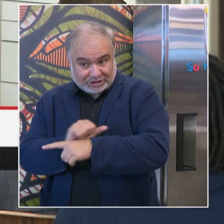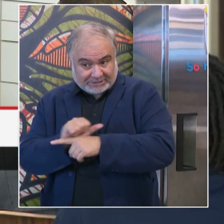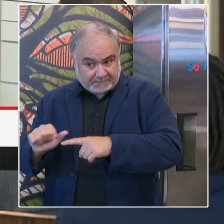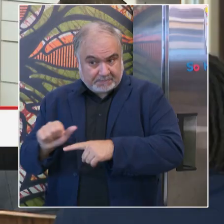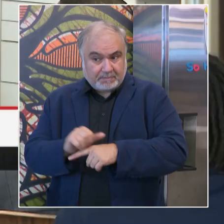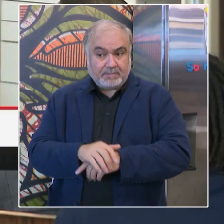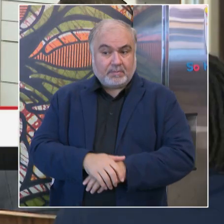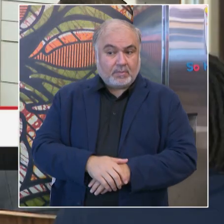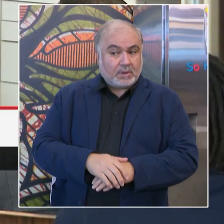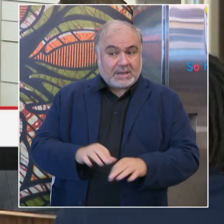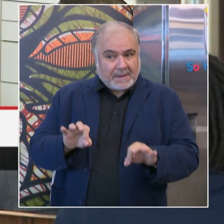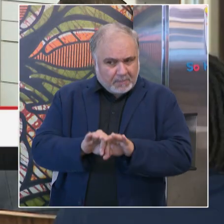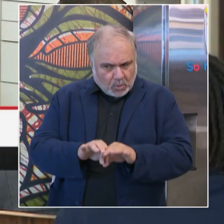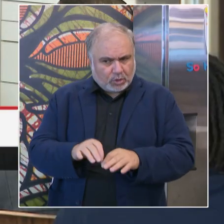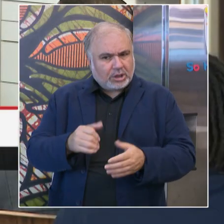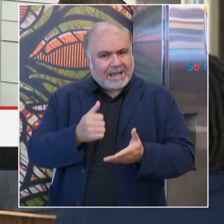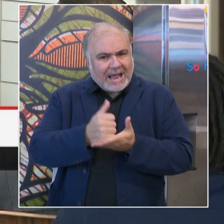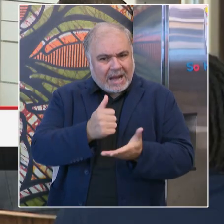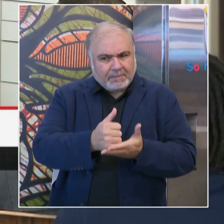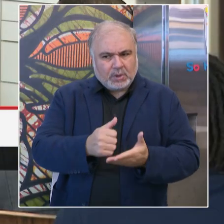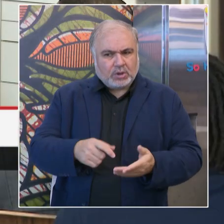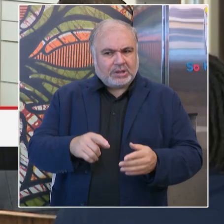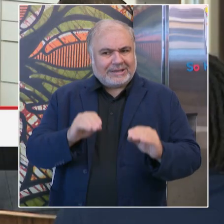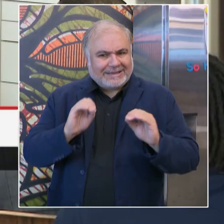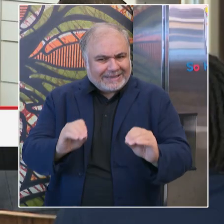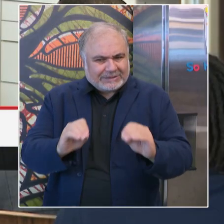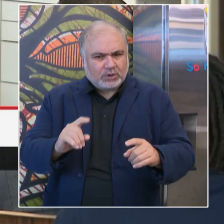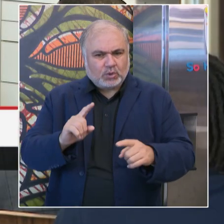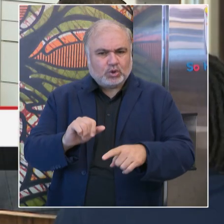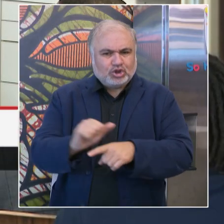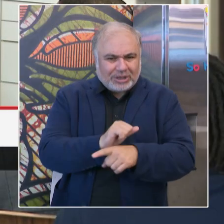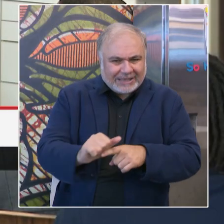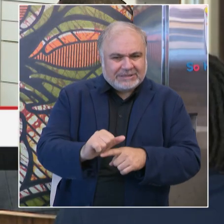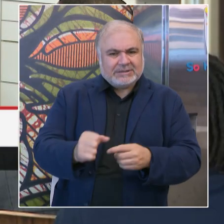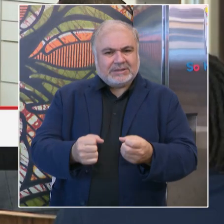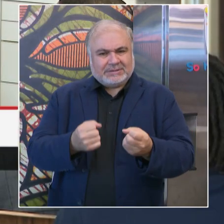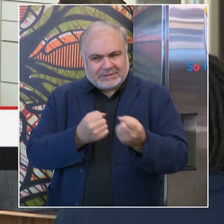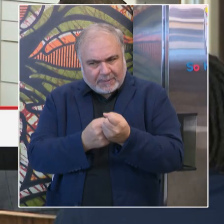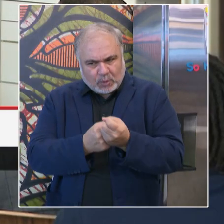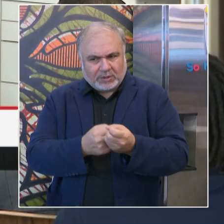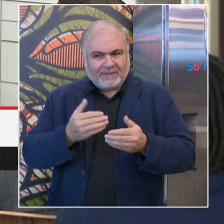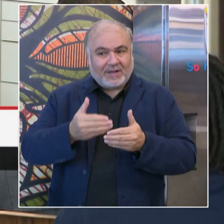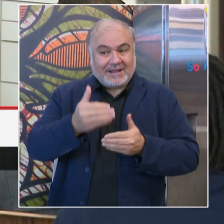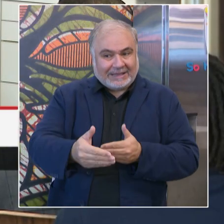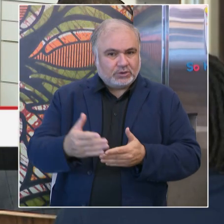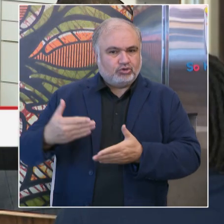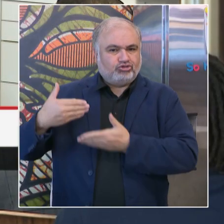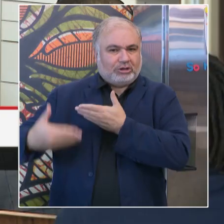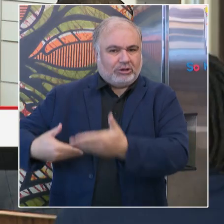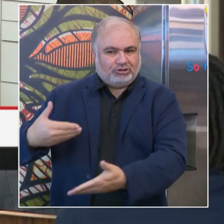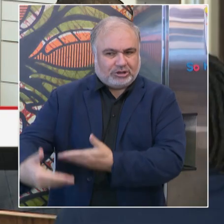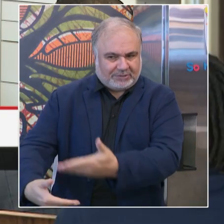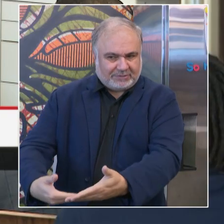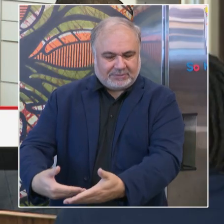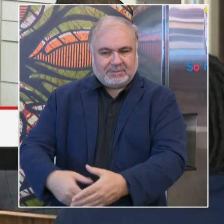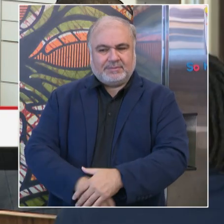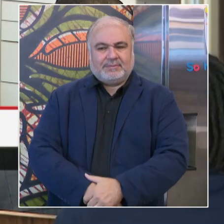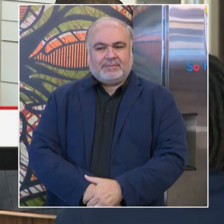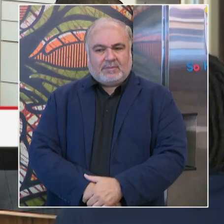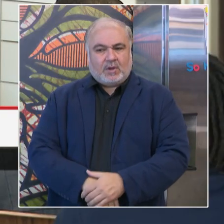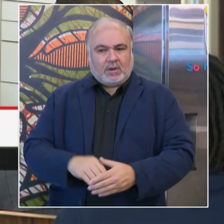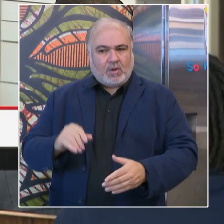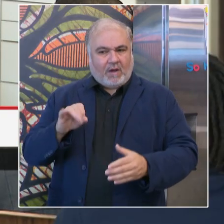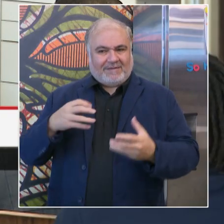train and support our next generation of healthcare professionals. That is why DCHA and our partners are so very